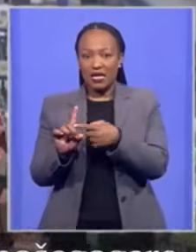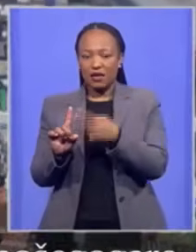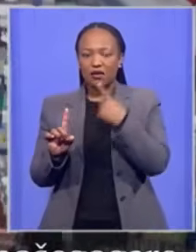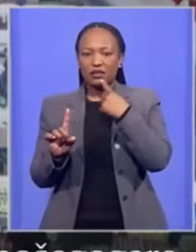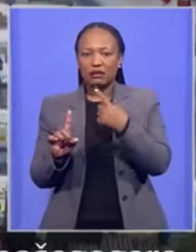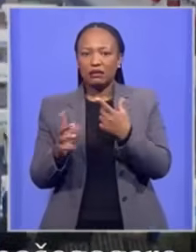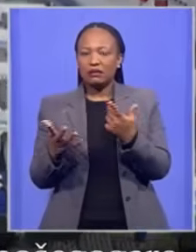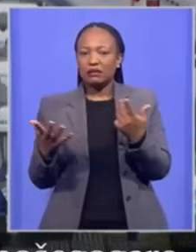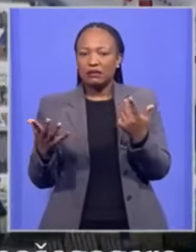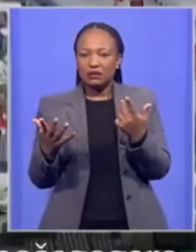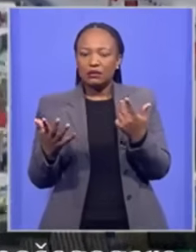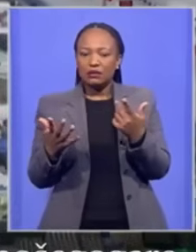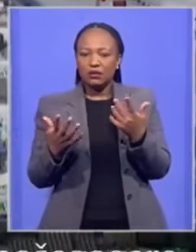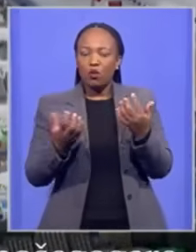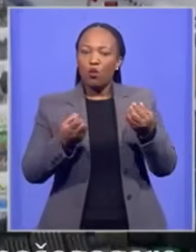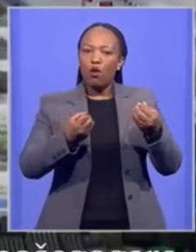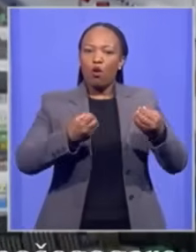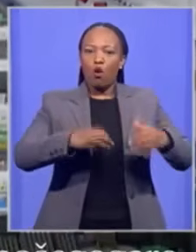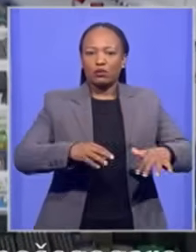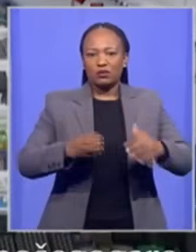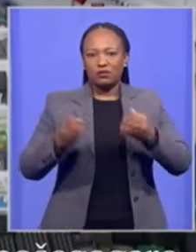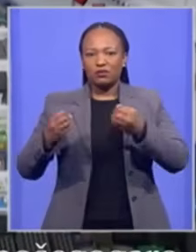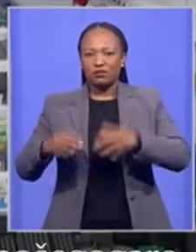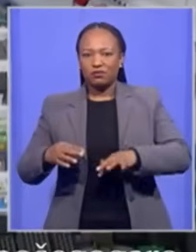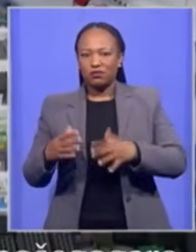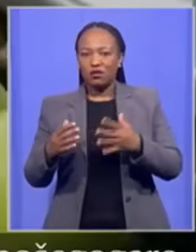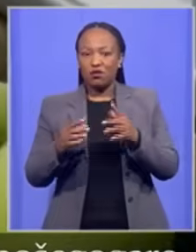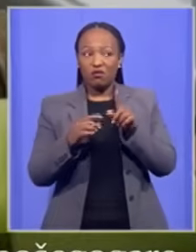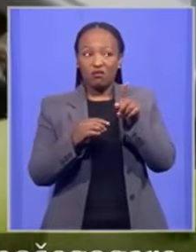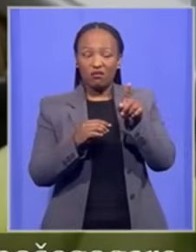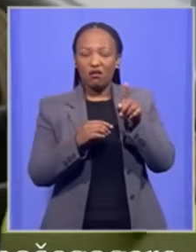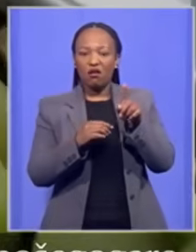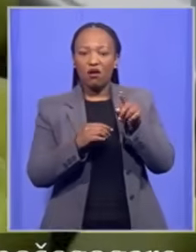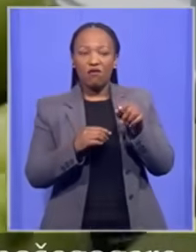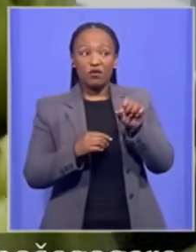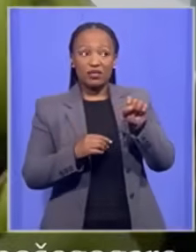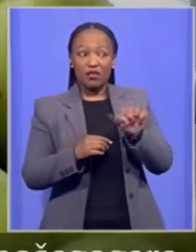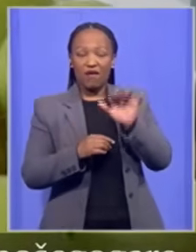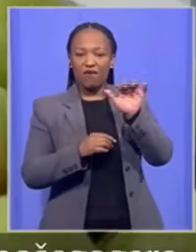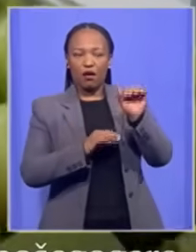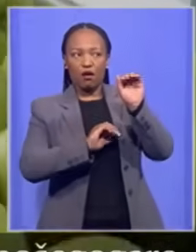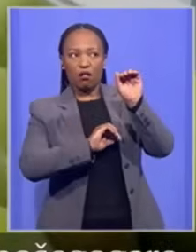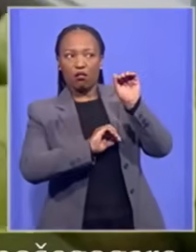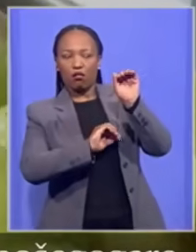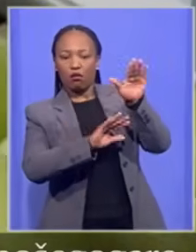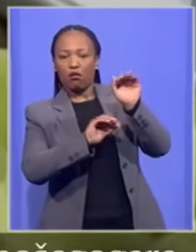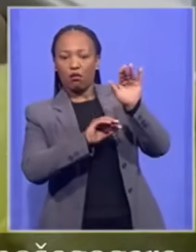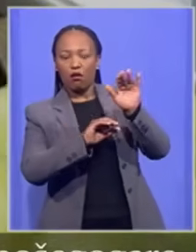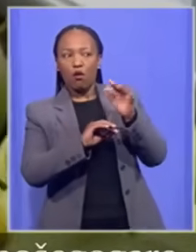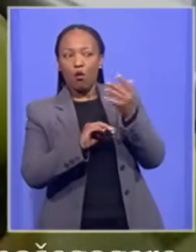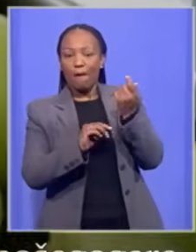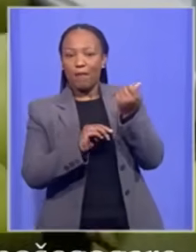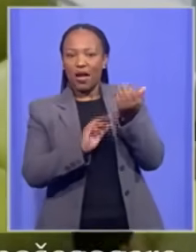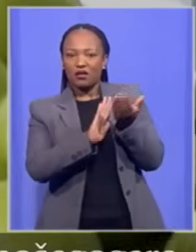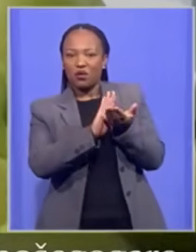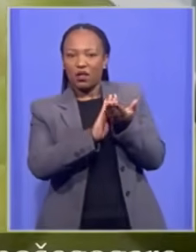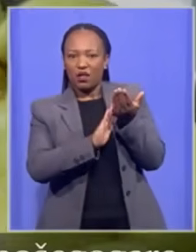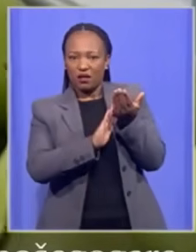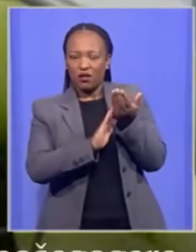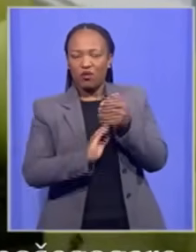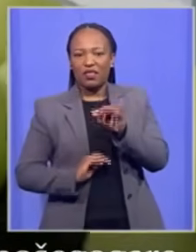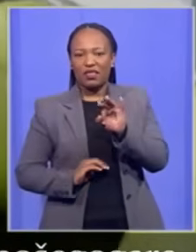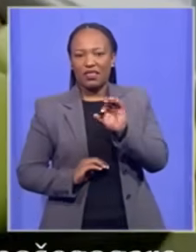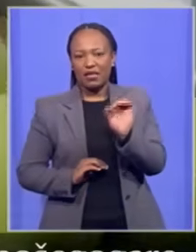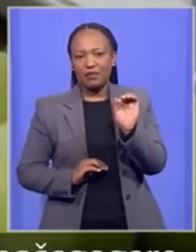sekgoba mebarakeng ka ge ditifišo go di romelwa ntle tša Afrika Borwa go letetše gore di išwe godimo ka diperesente tše